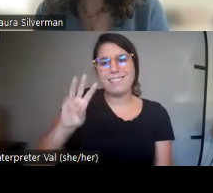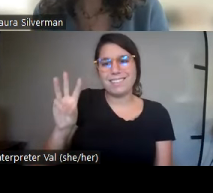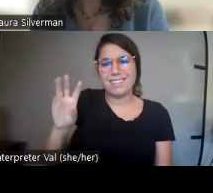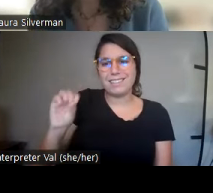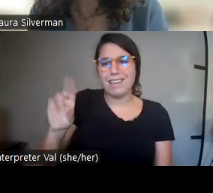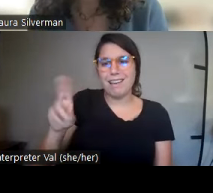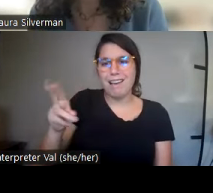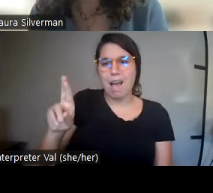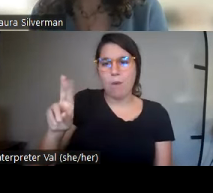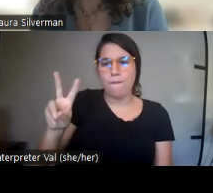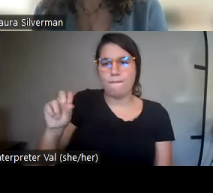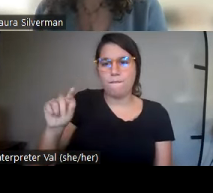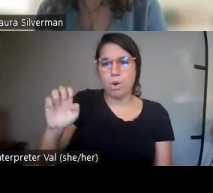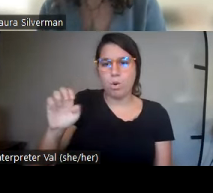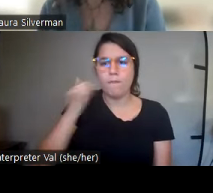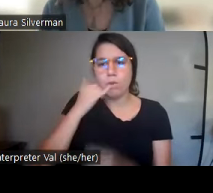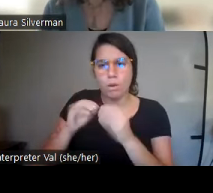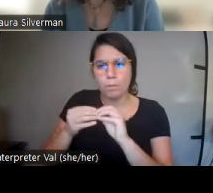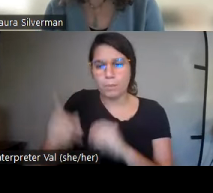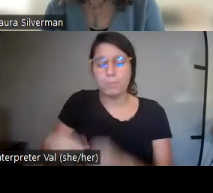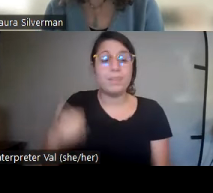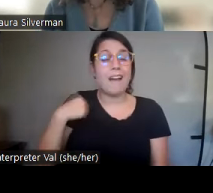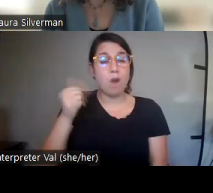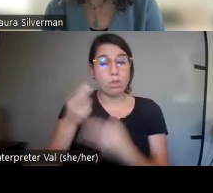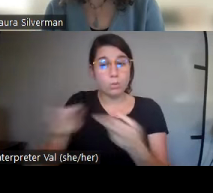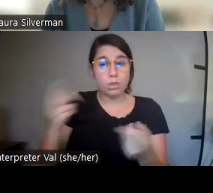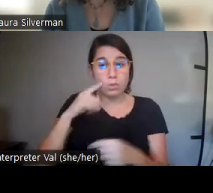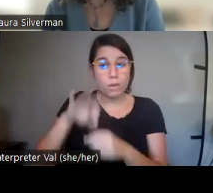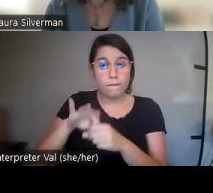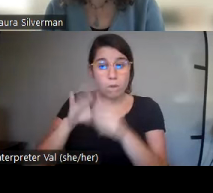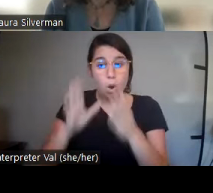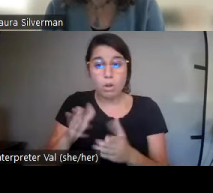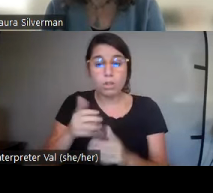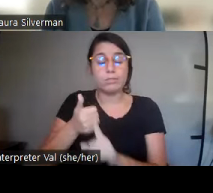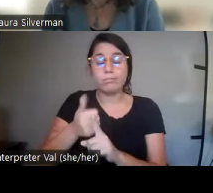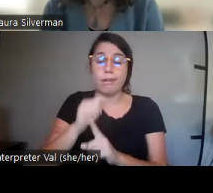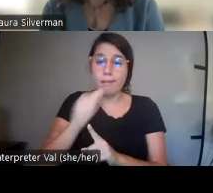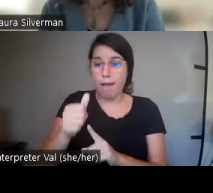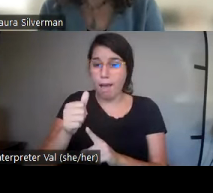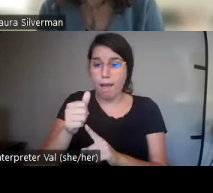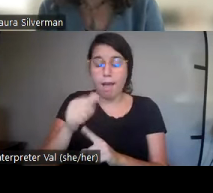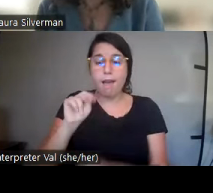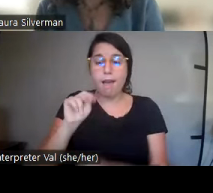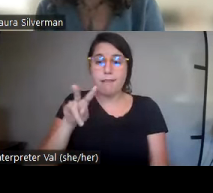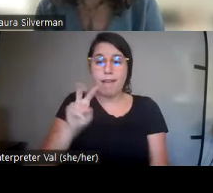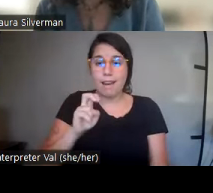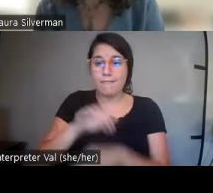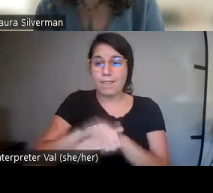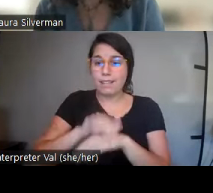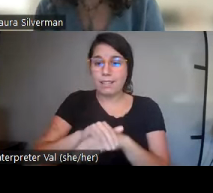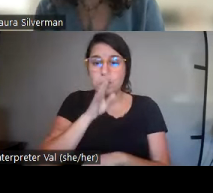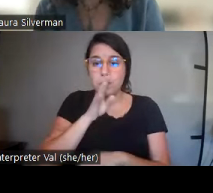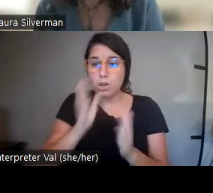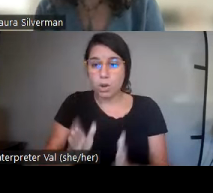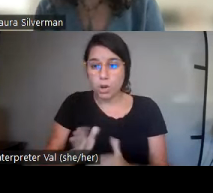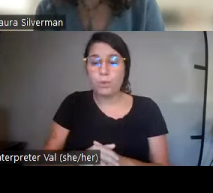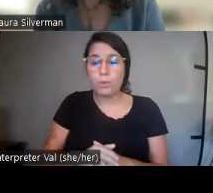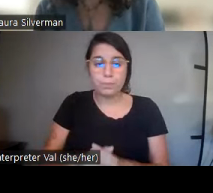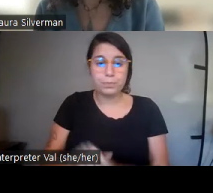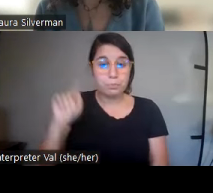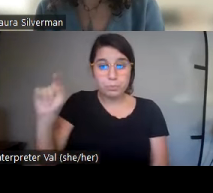number. There are also resources for voters who are non-native English speakers that I have on the